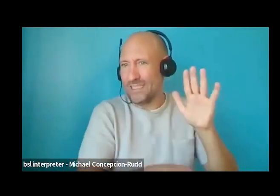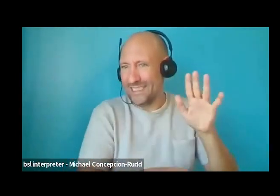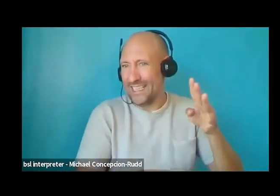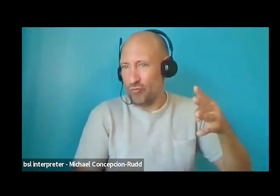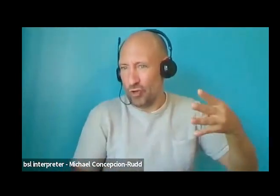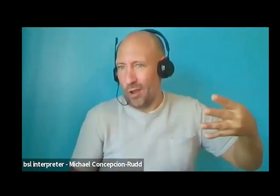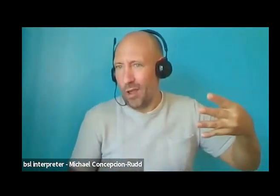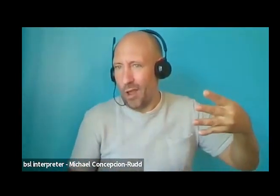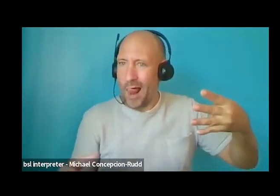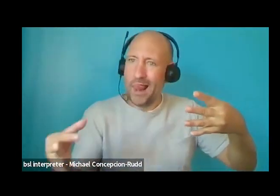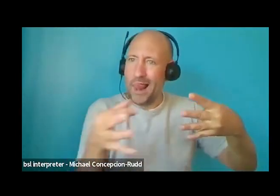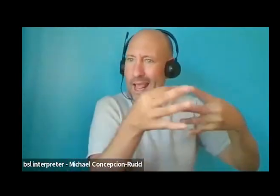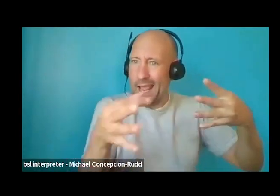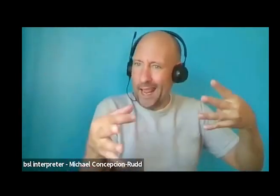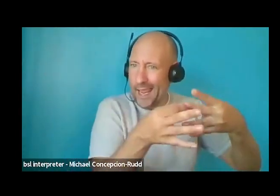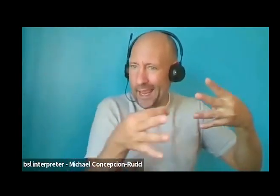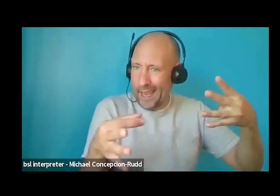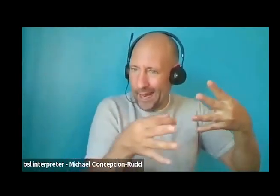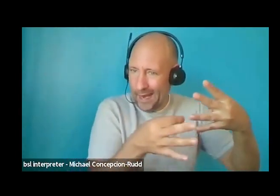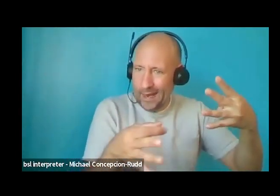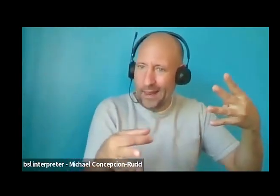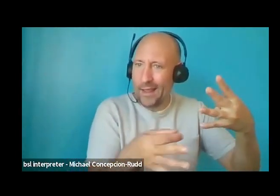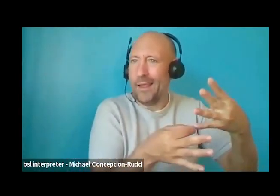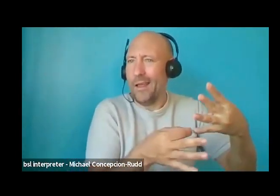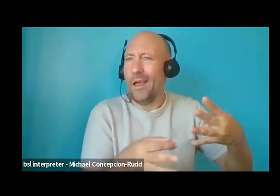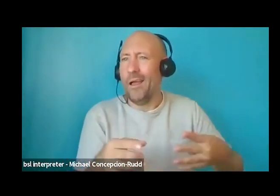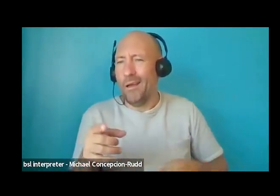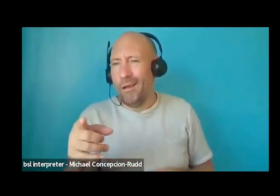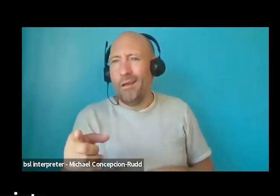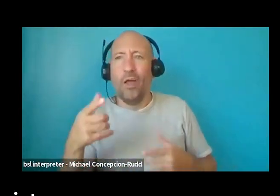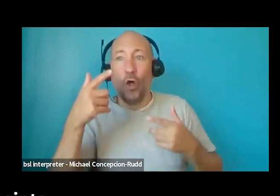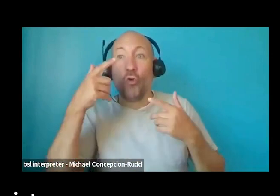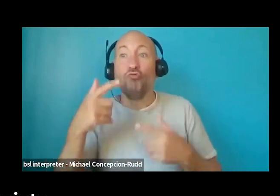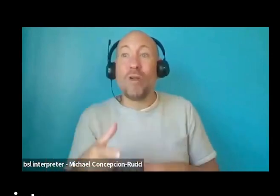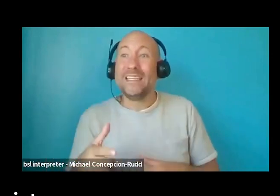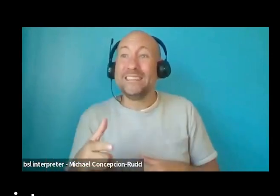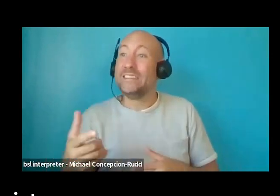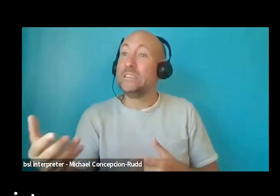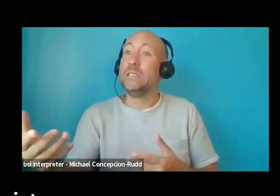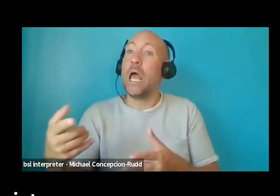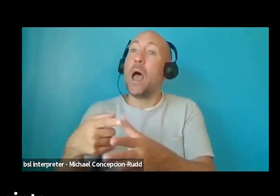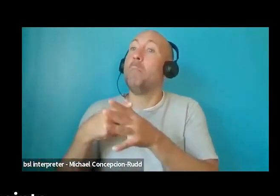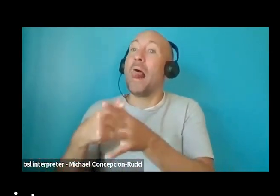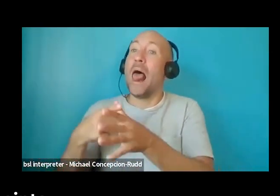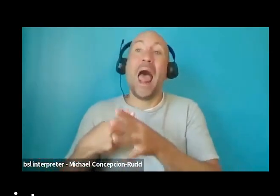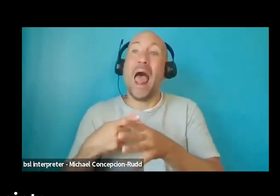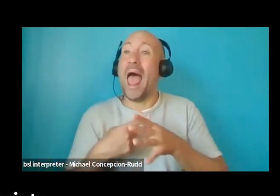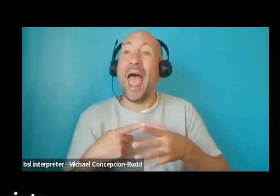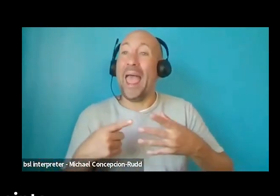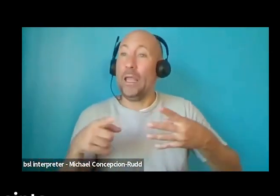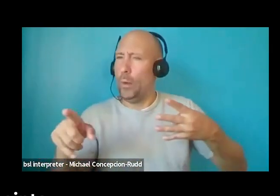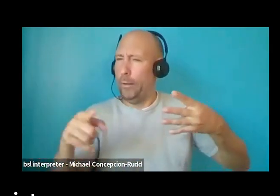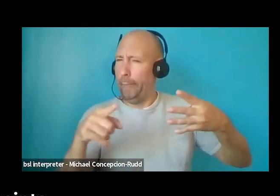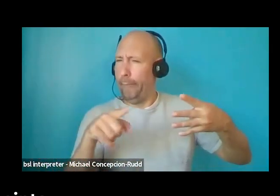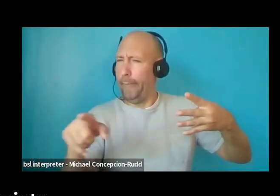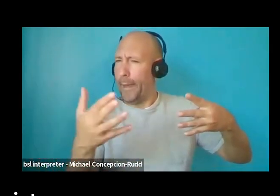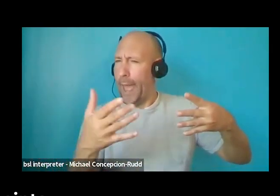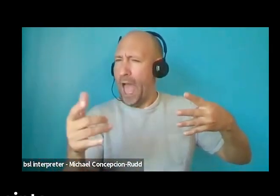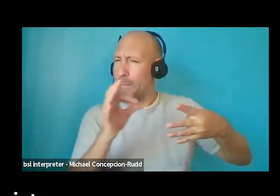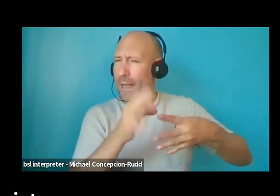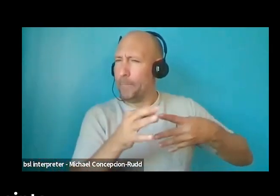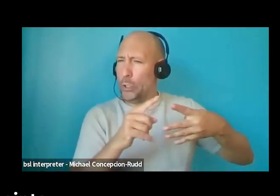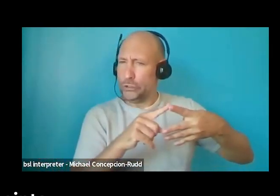So as you can see, that the residency will be awarded a proposal with the highest total points, maximum of